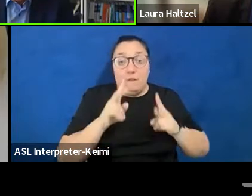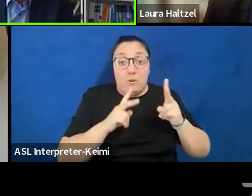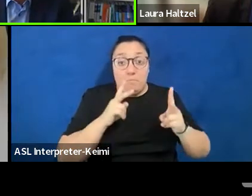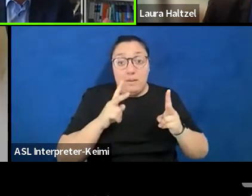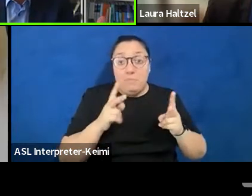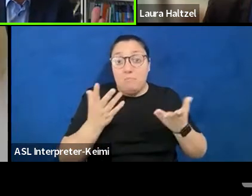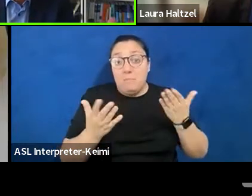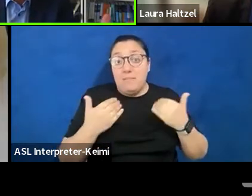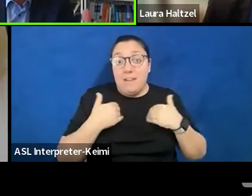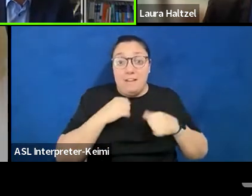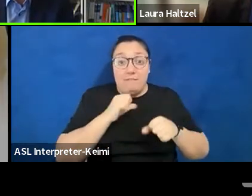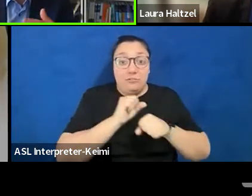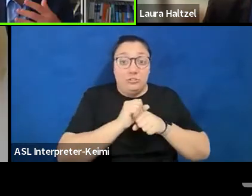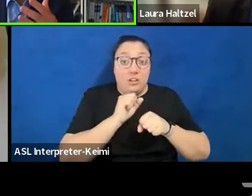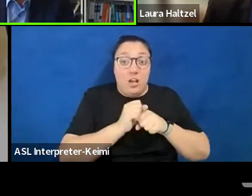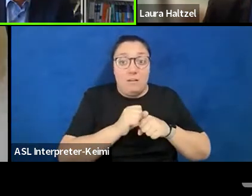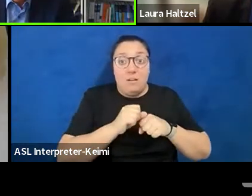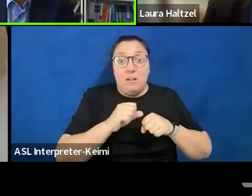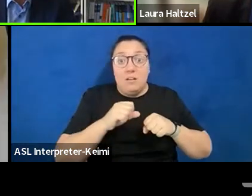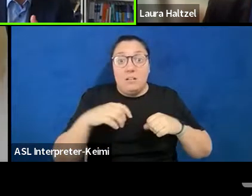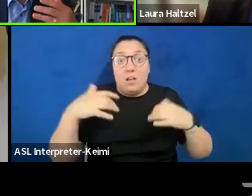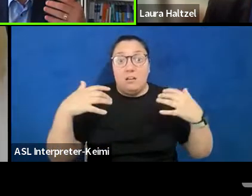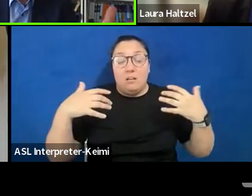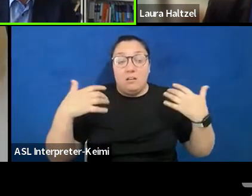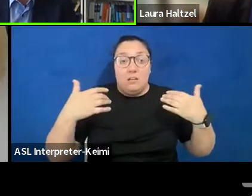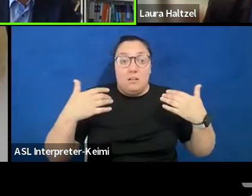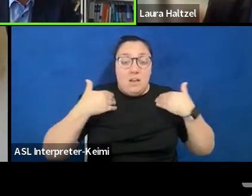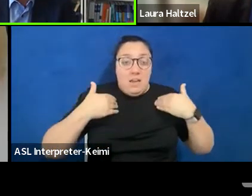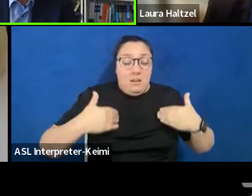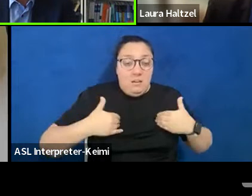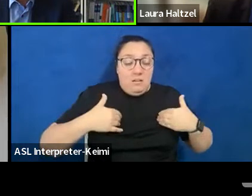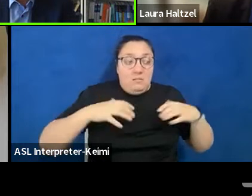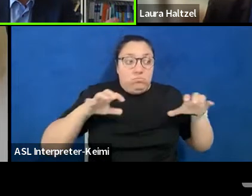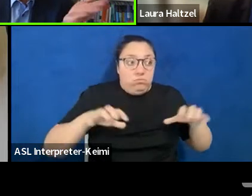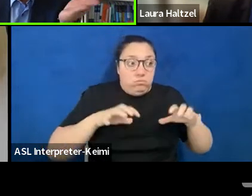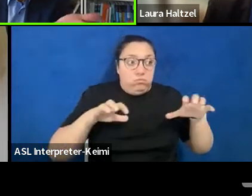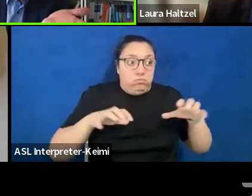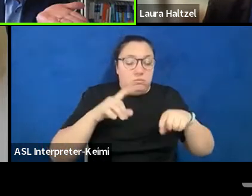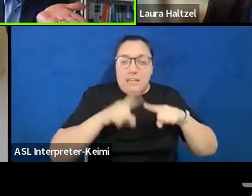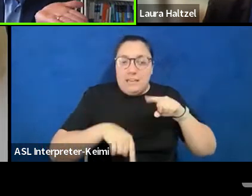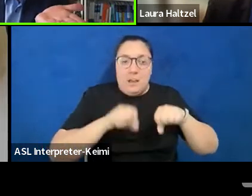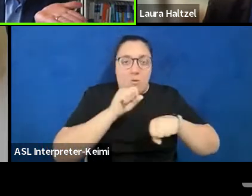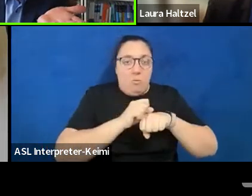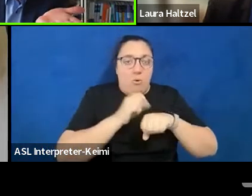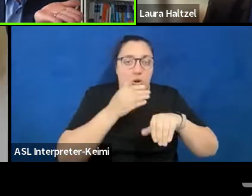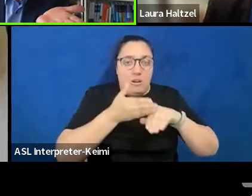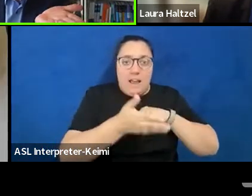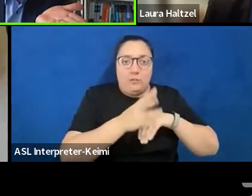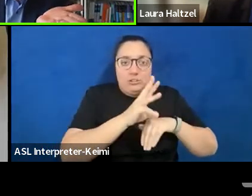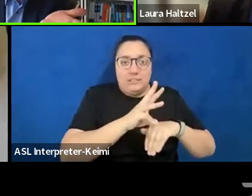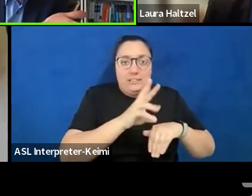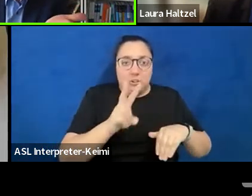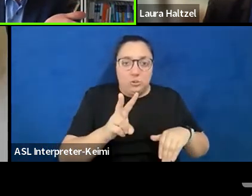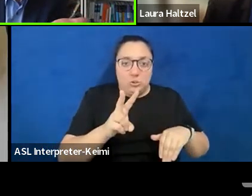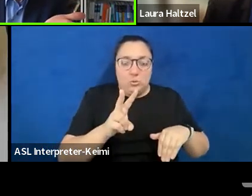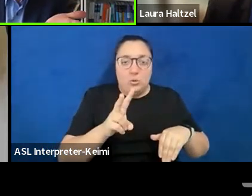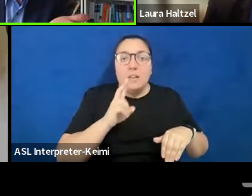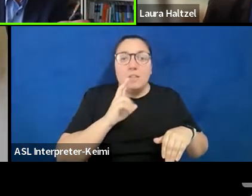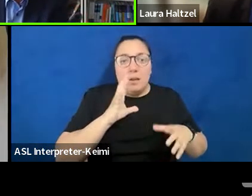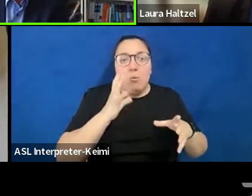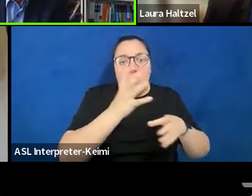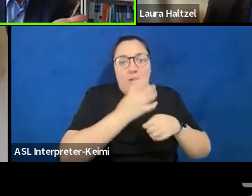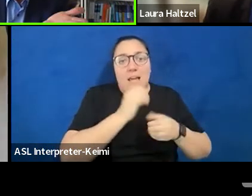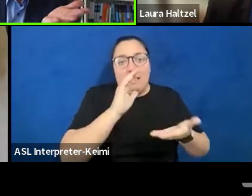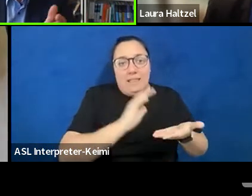having jobs that are manual labor or they are health issues and they can't work past 62, that means you are putting in a position of getting less when they need it